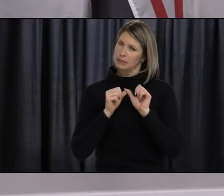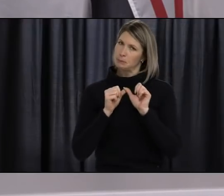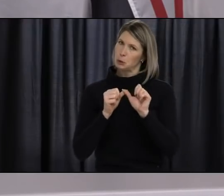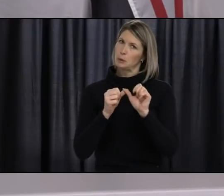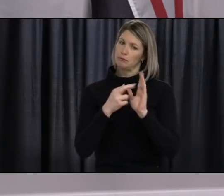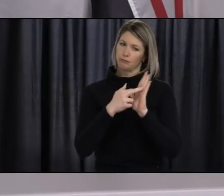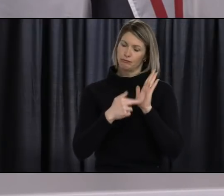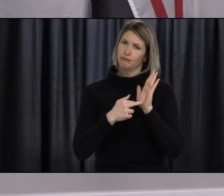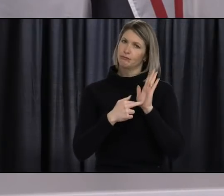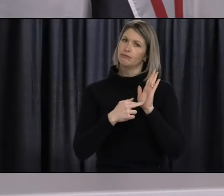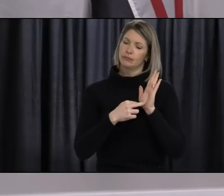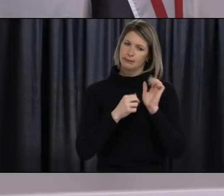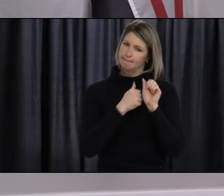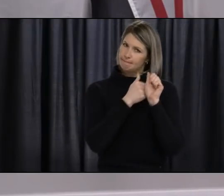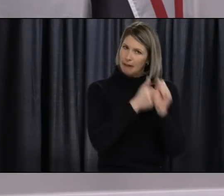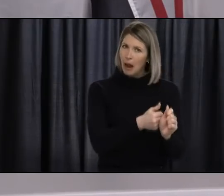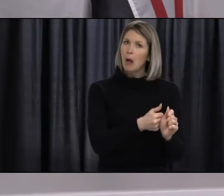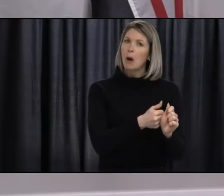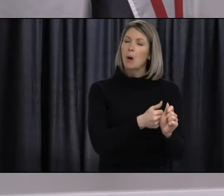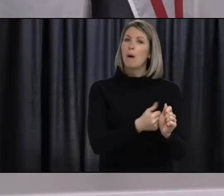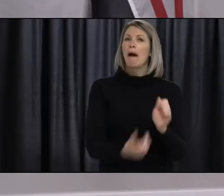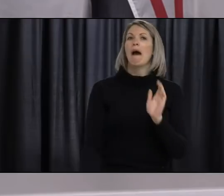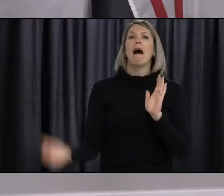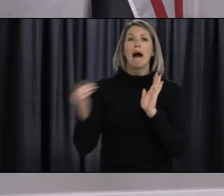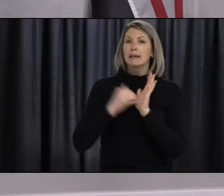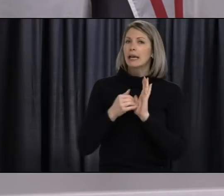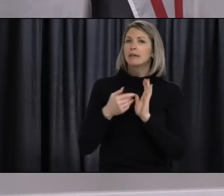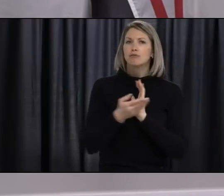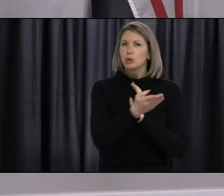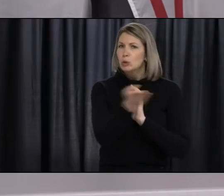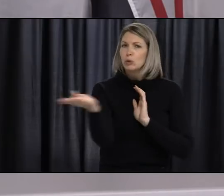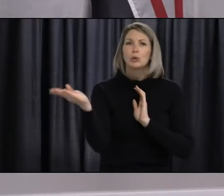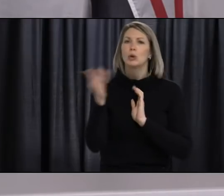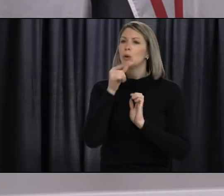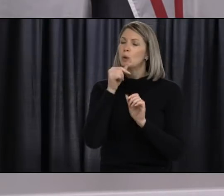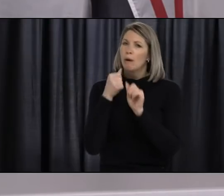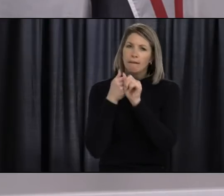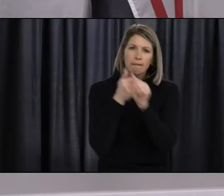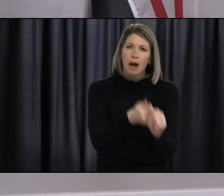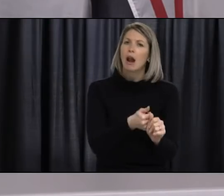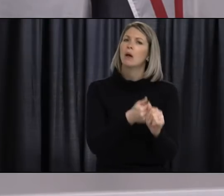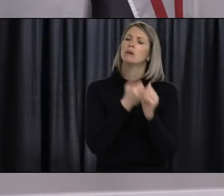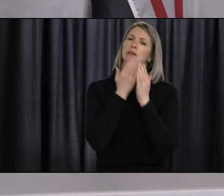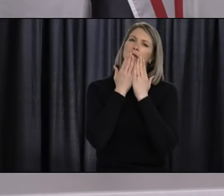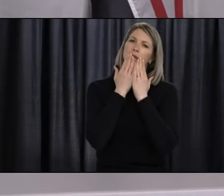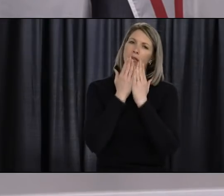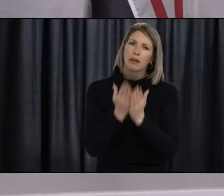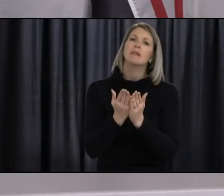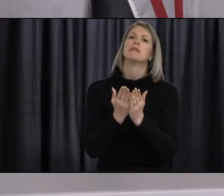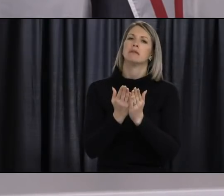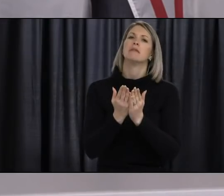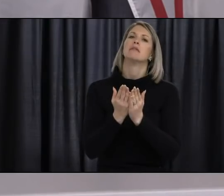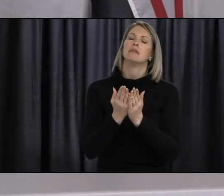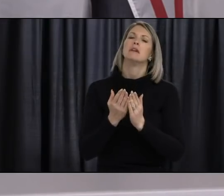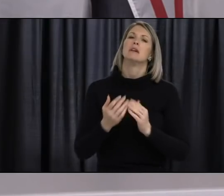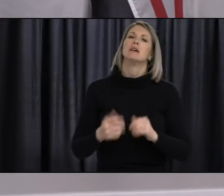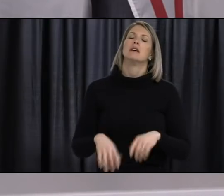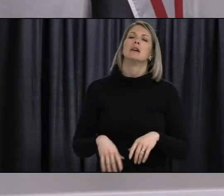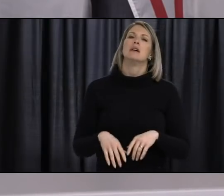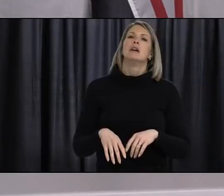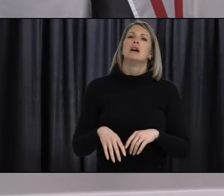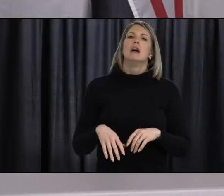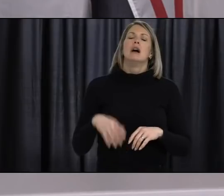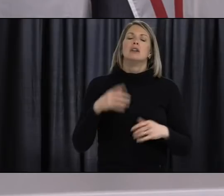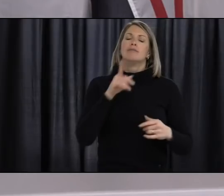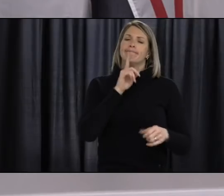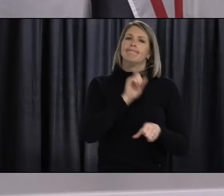of those of you that are compliant and following the guidelines, as Dr. Fitzgerald has done. And I do believe there's a recognition that,